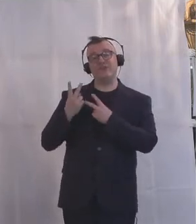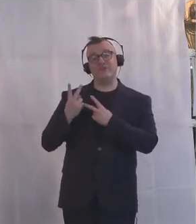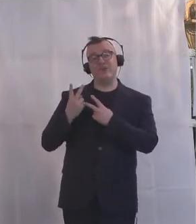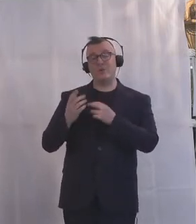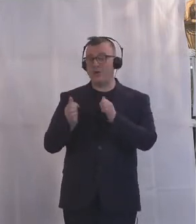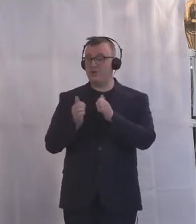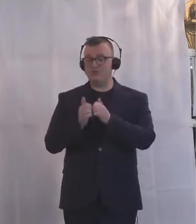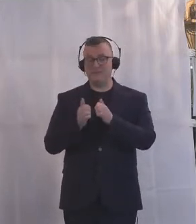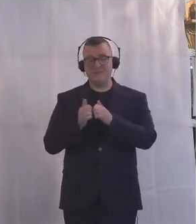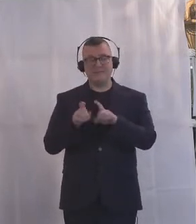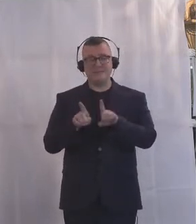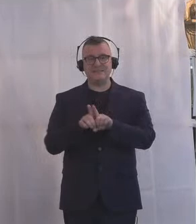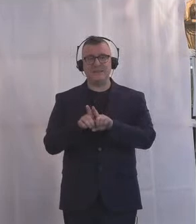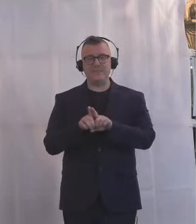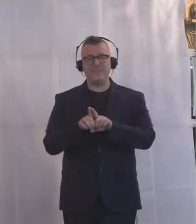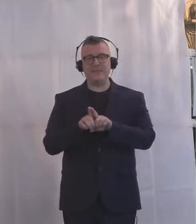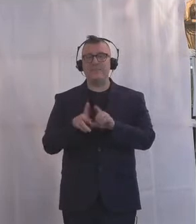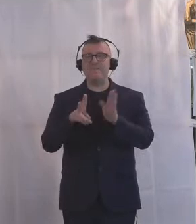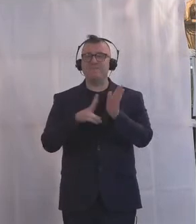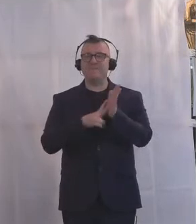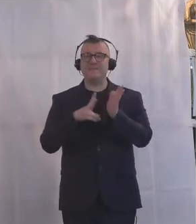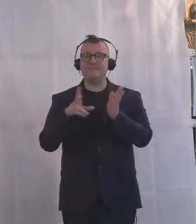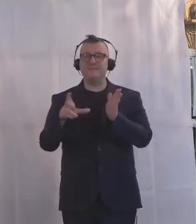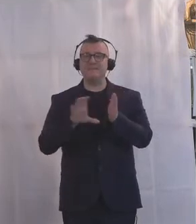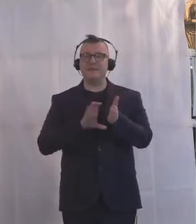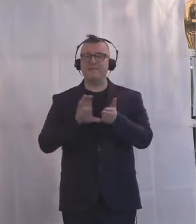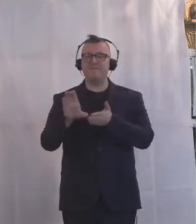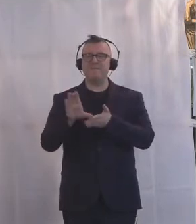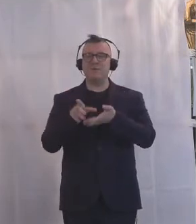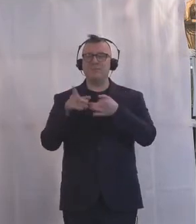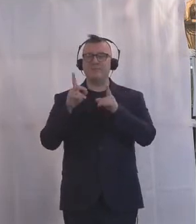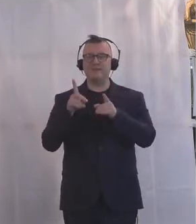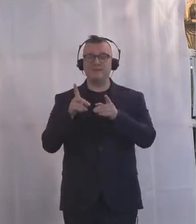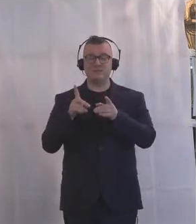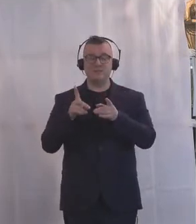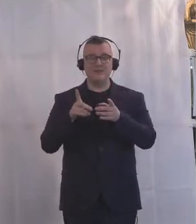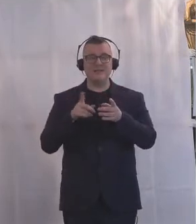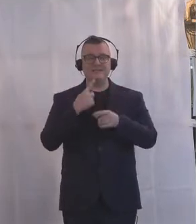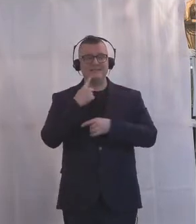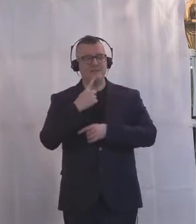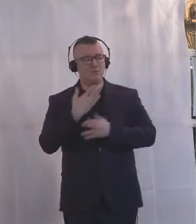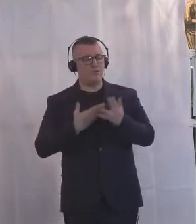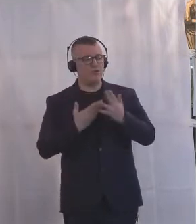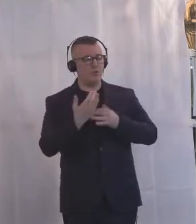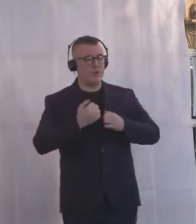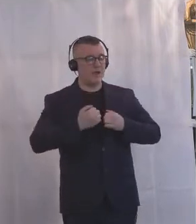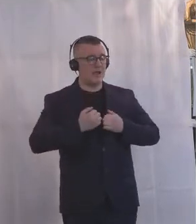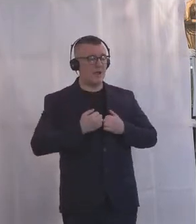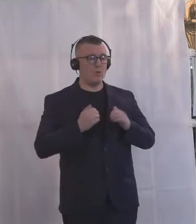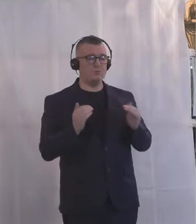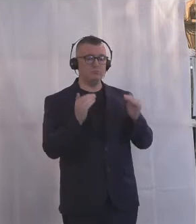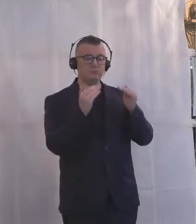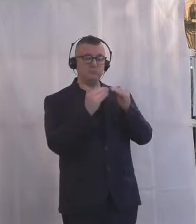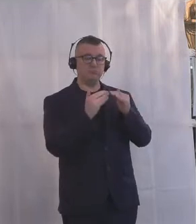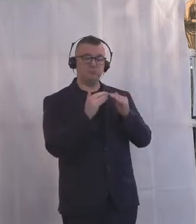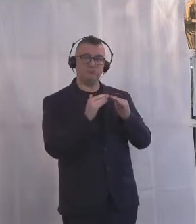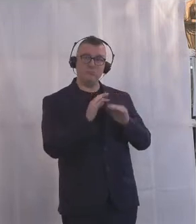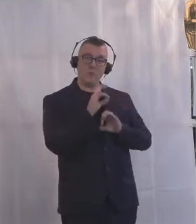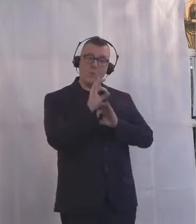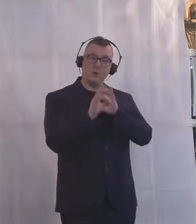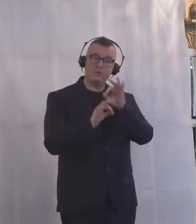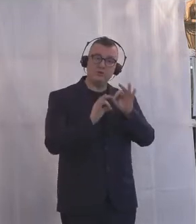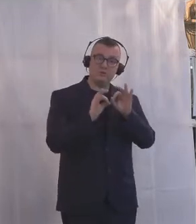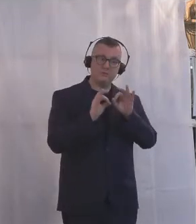So the VC fund managers have said that British Patient Capital, through their due diligence and asking questions, have made them focus